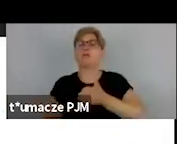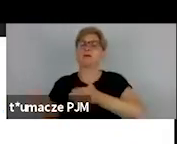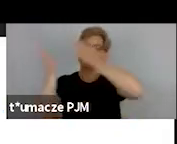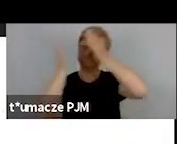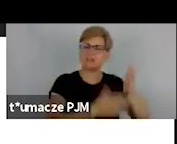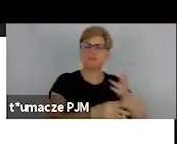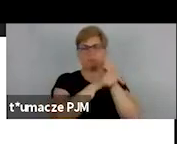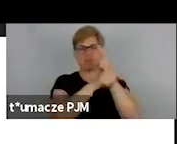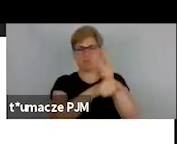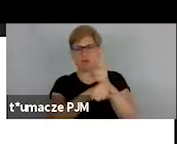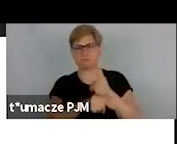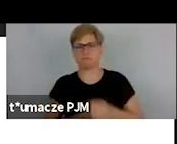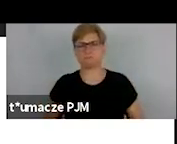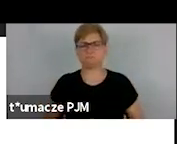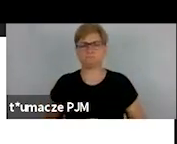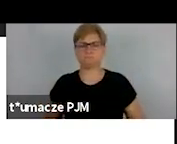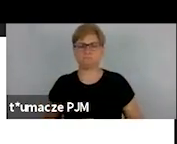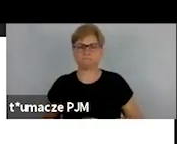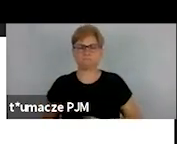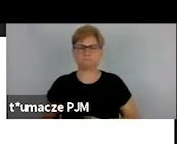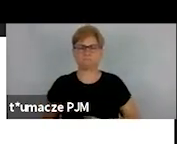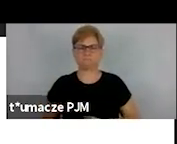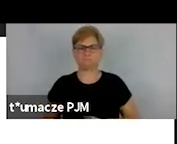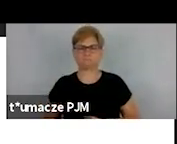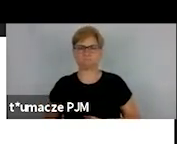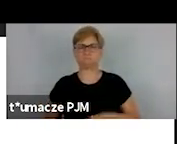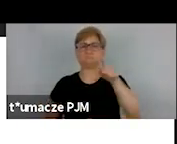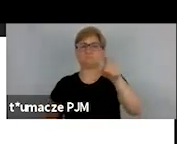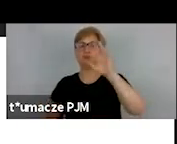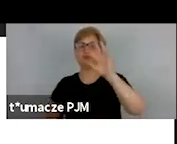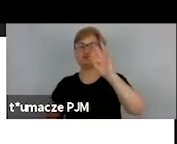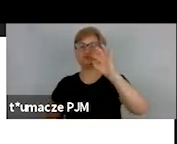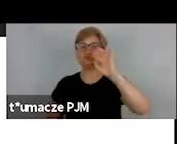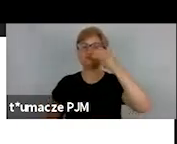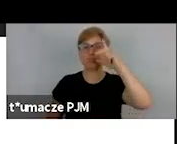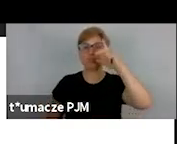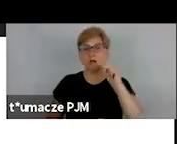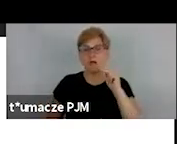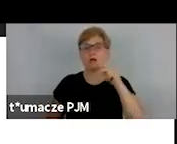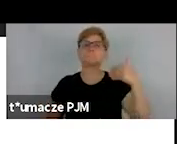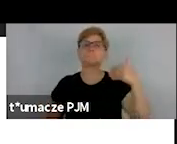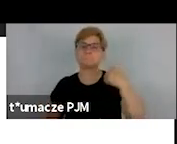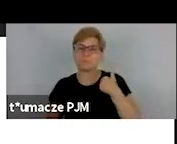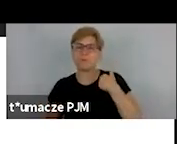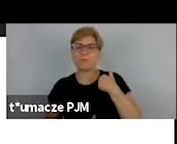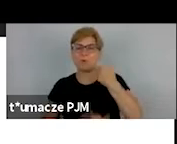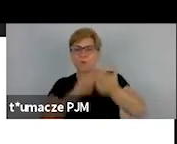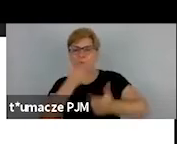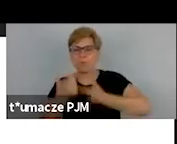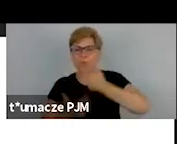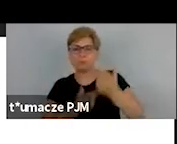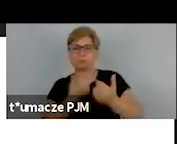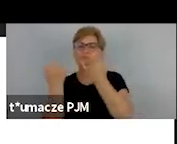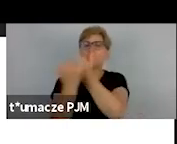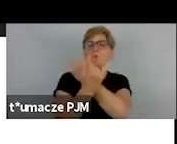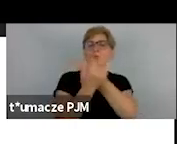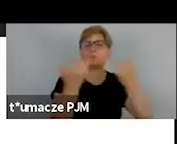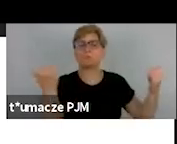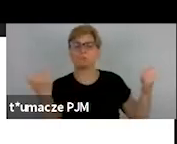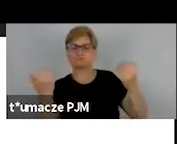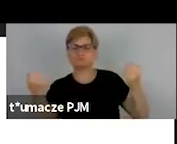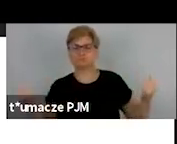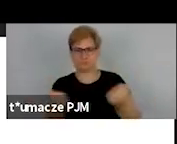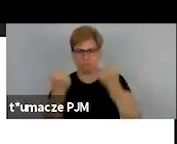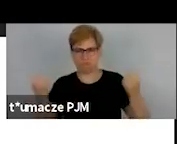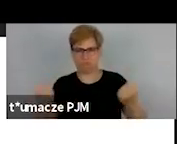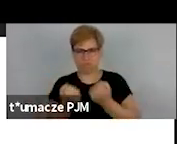So Sonke uses 5 strategies, 6 really, if you include the kind of organizational development.